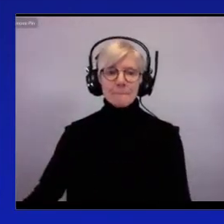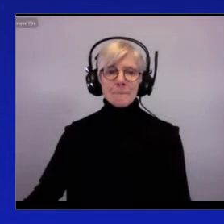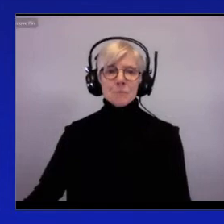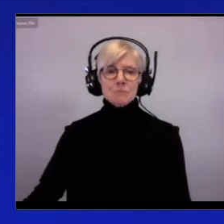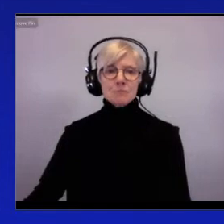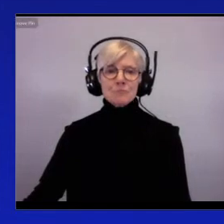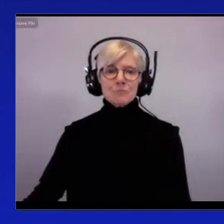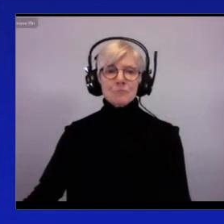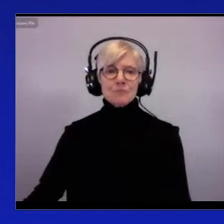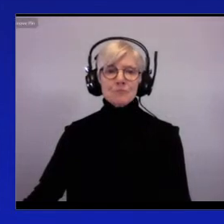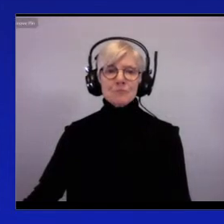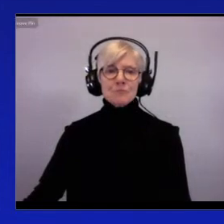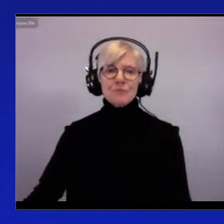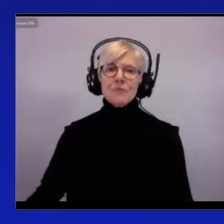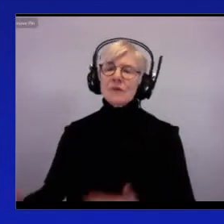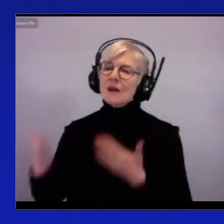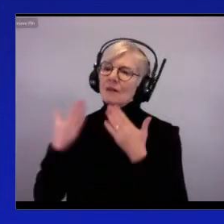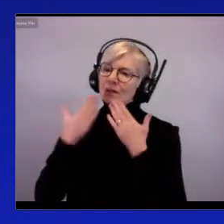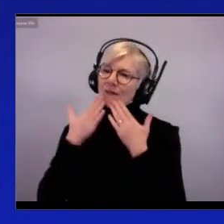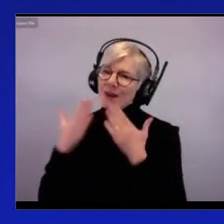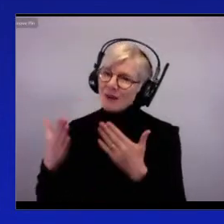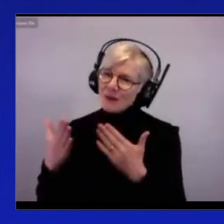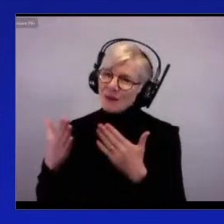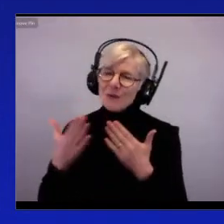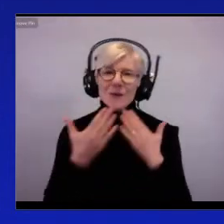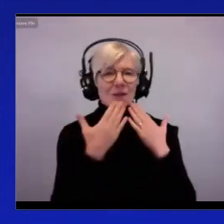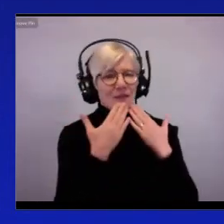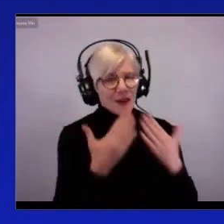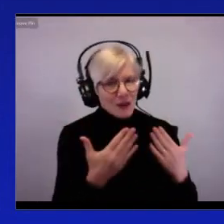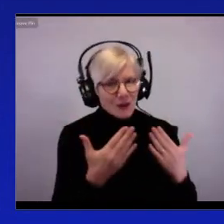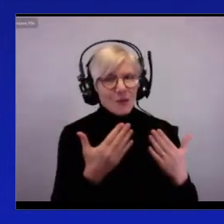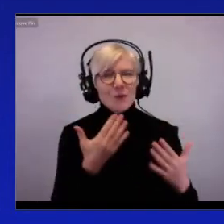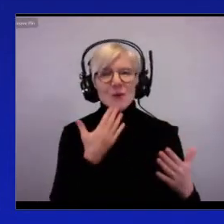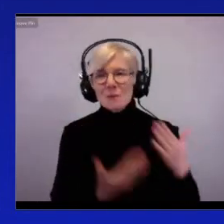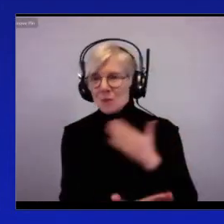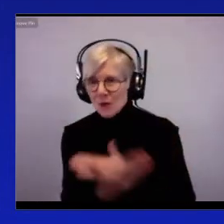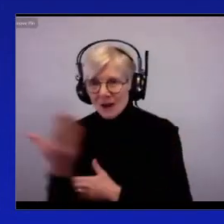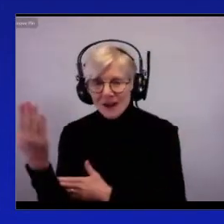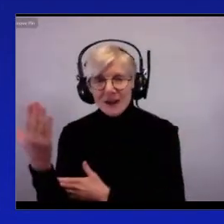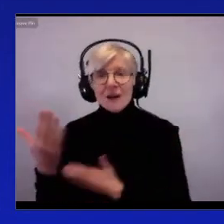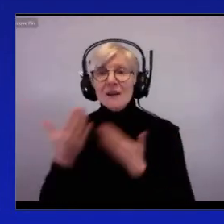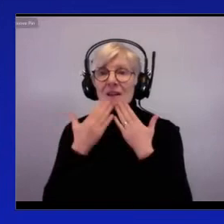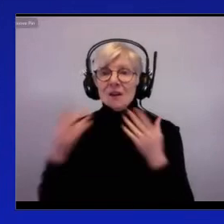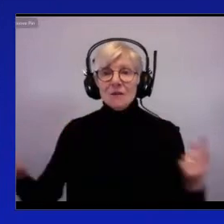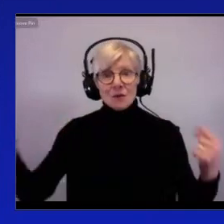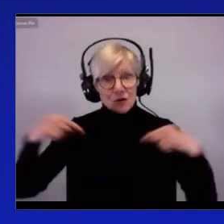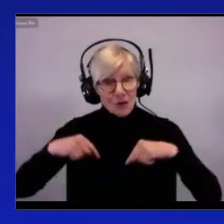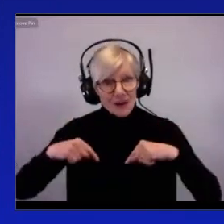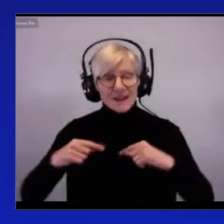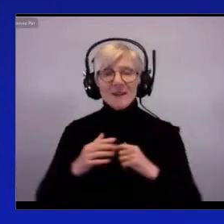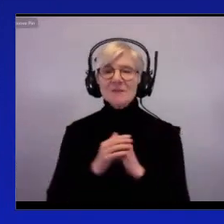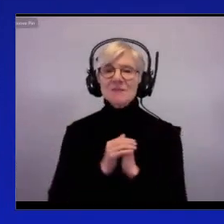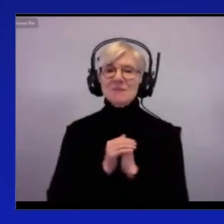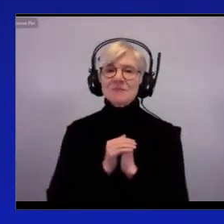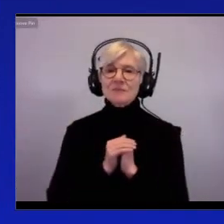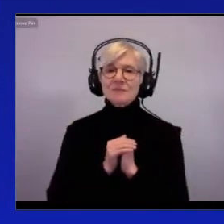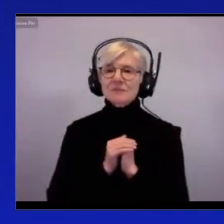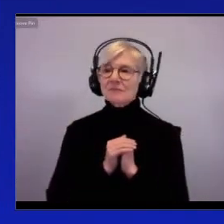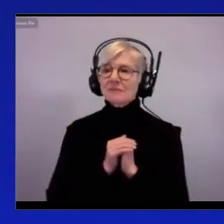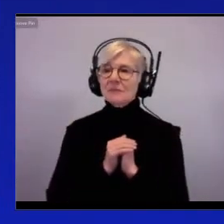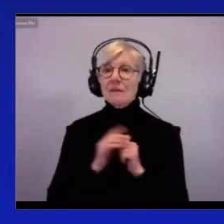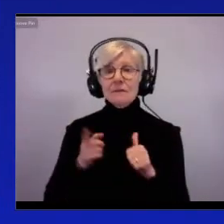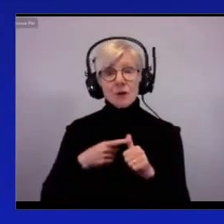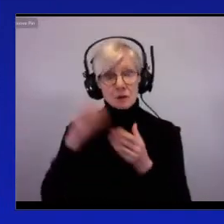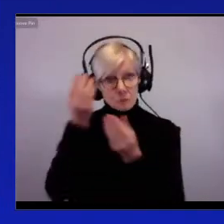you, Kina, as well. Hello, bonjour, kwe. Thank you all for joining us today. I'd like to start by acknowledging that we are on